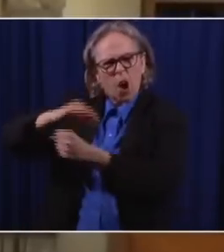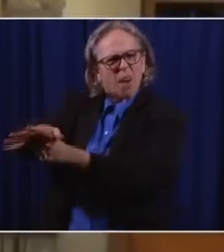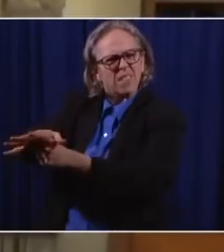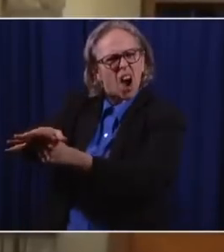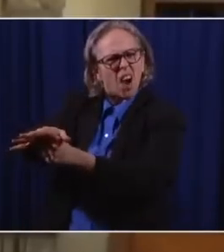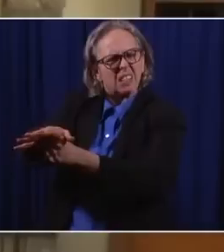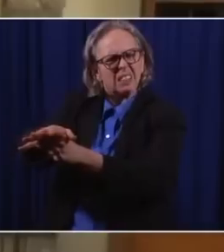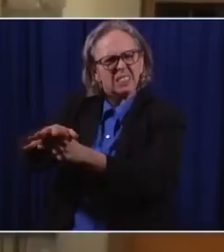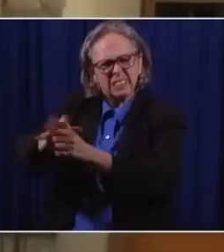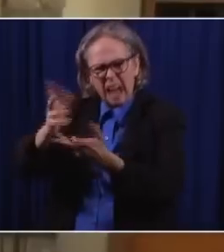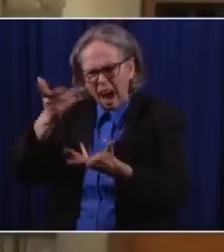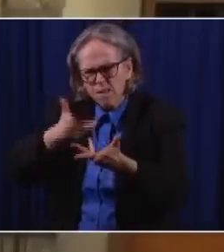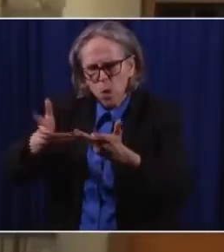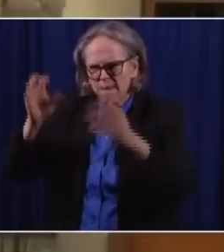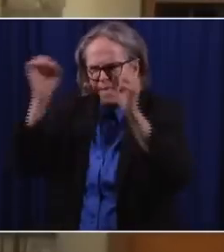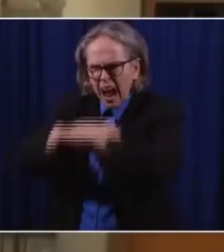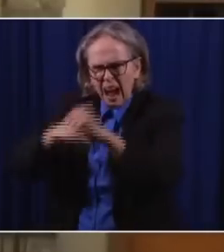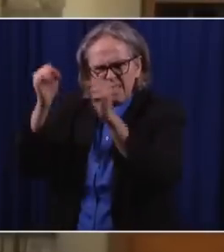level.